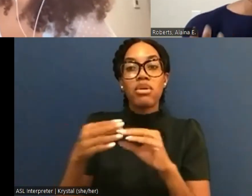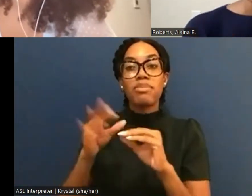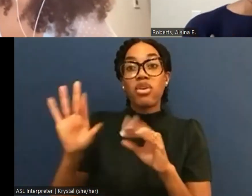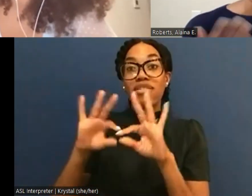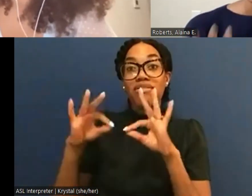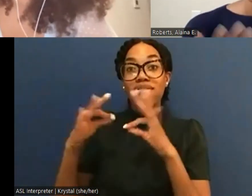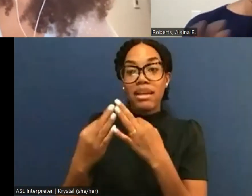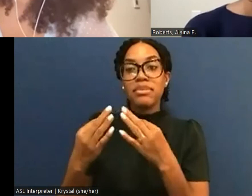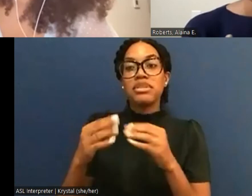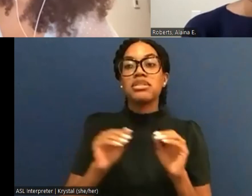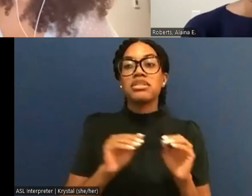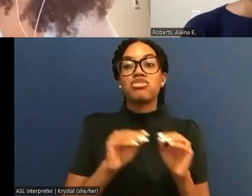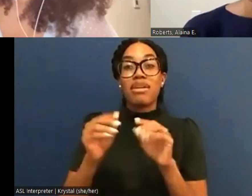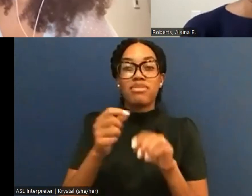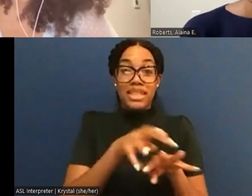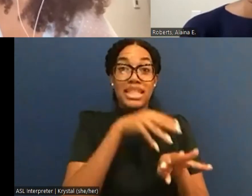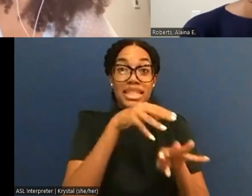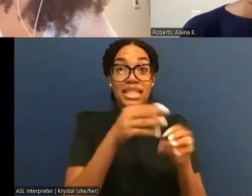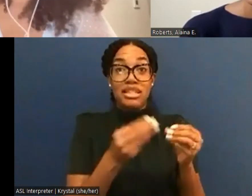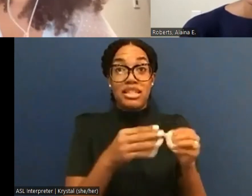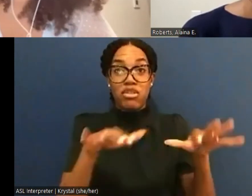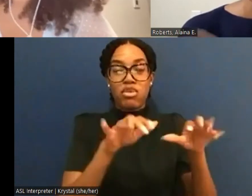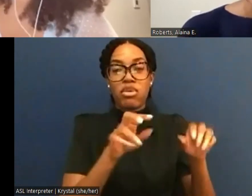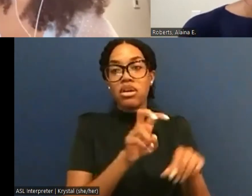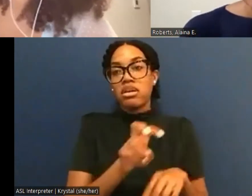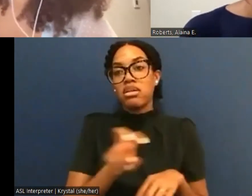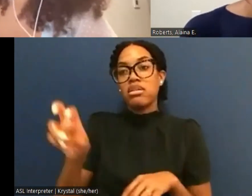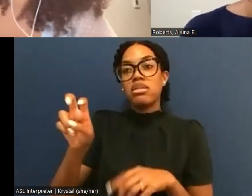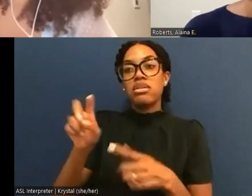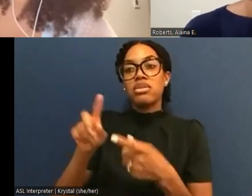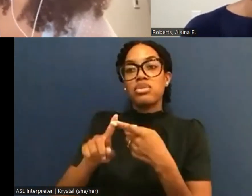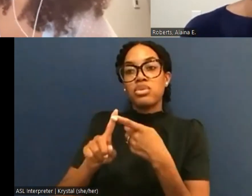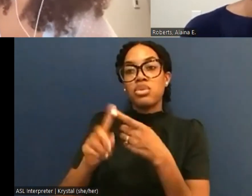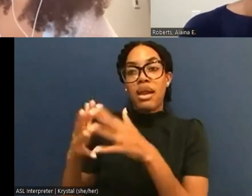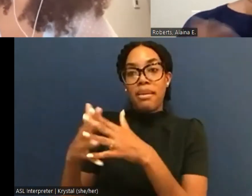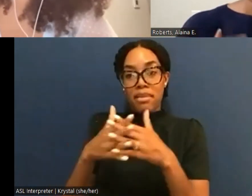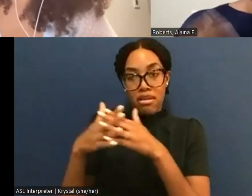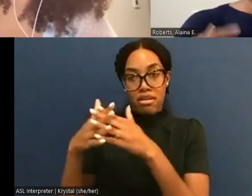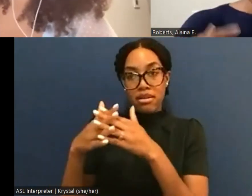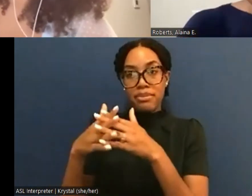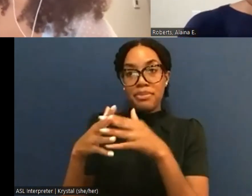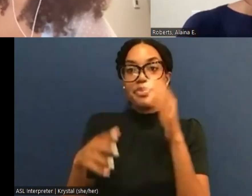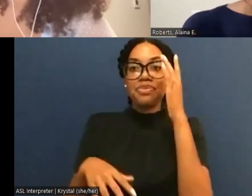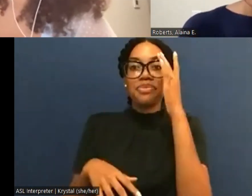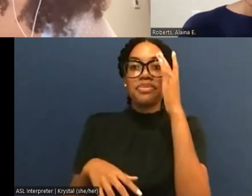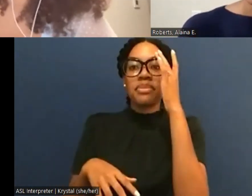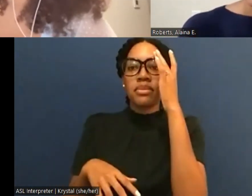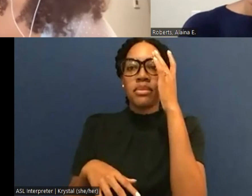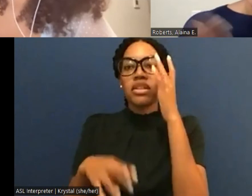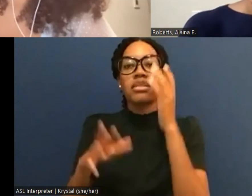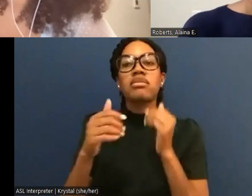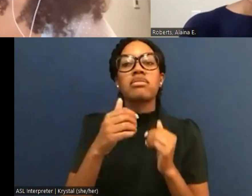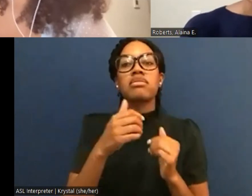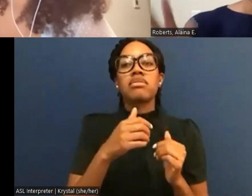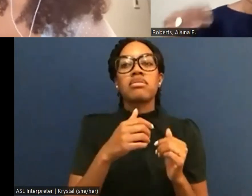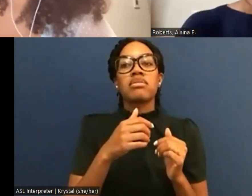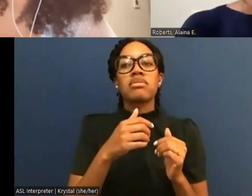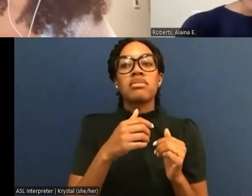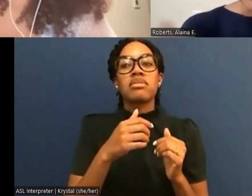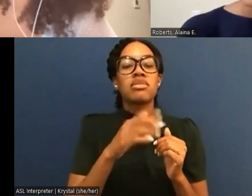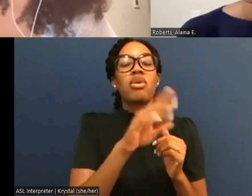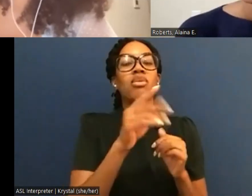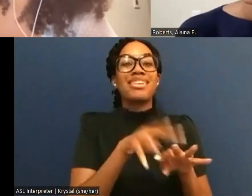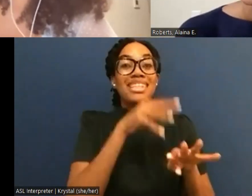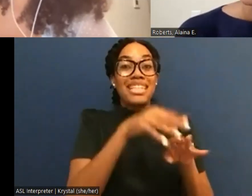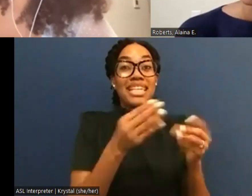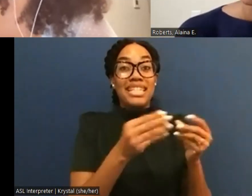her great, great ancestors like became a leader who actually brought people back, or well, not back to Africa, but to